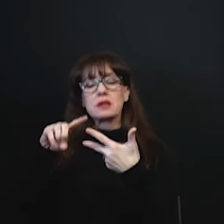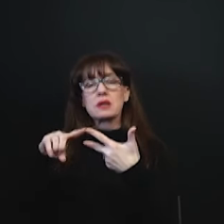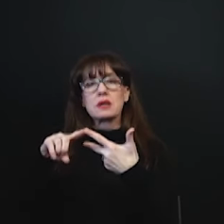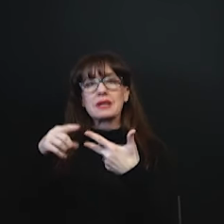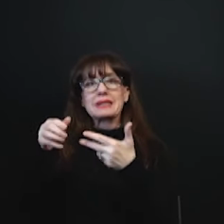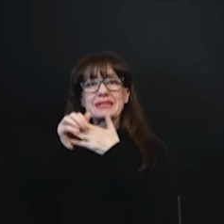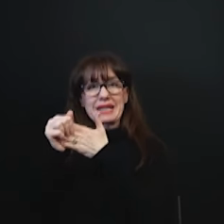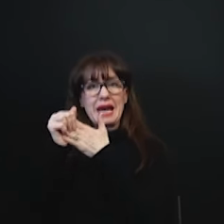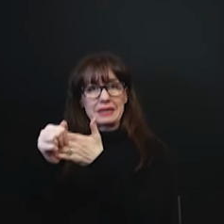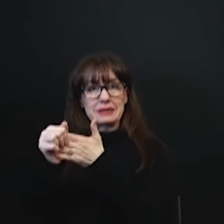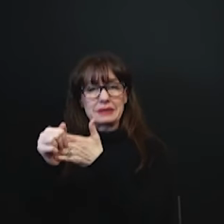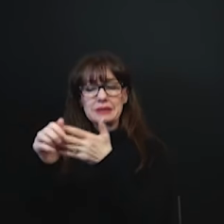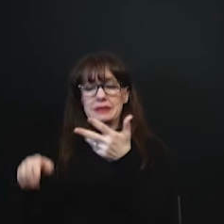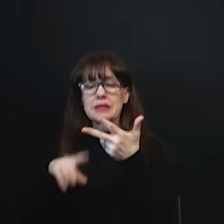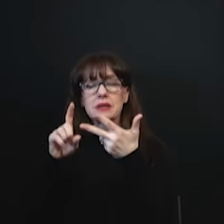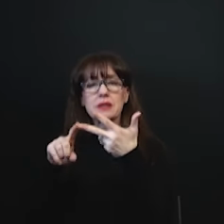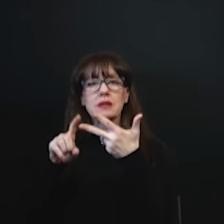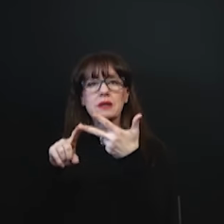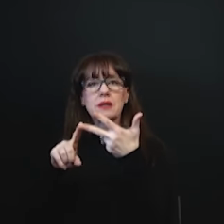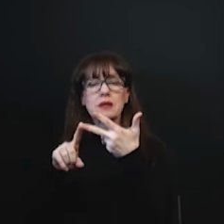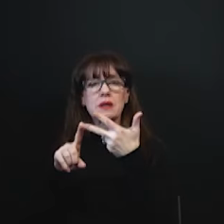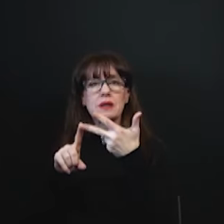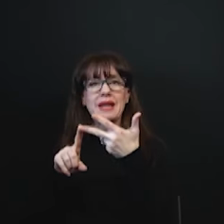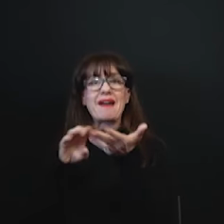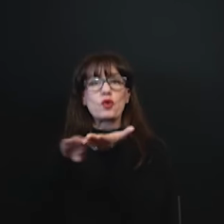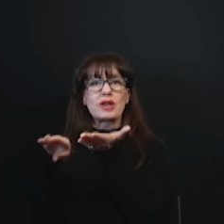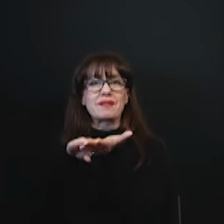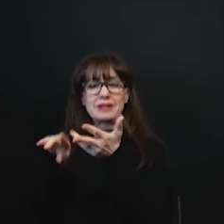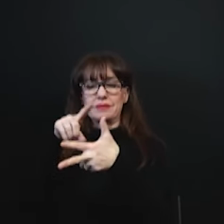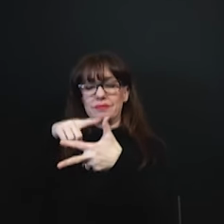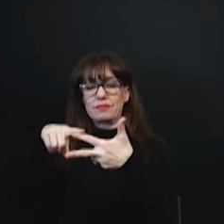for guidance, and he turned to the Lord for forgiveness.